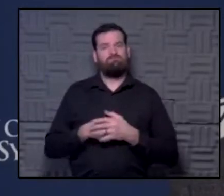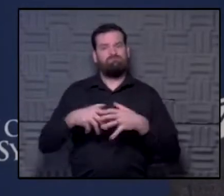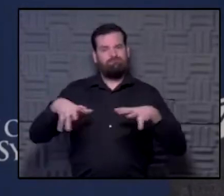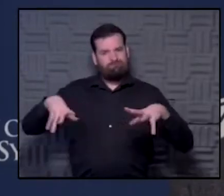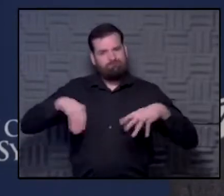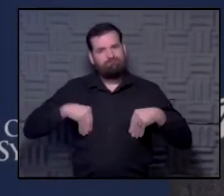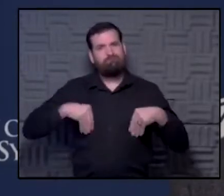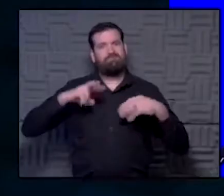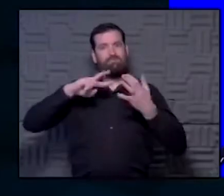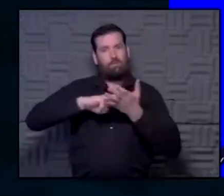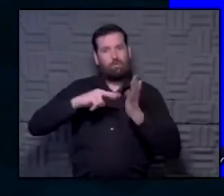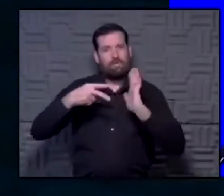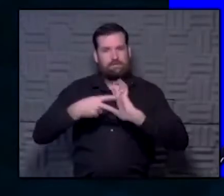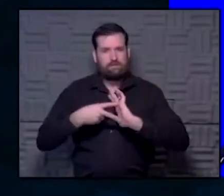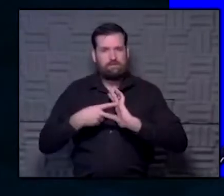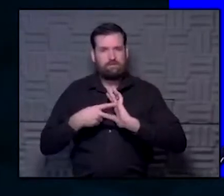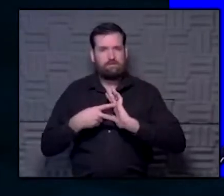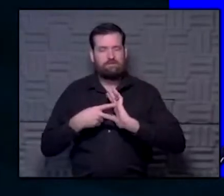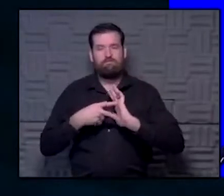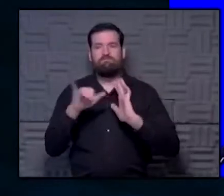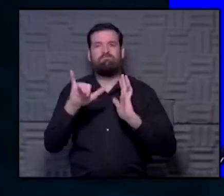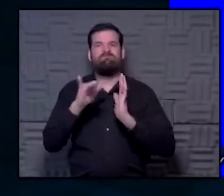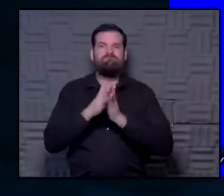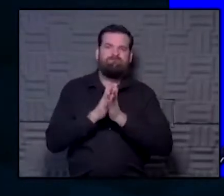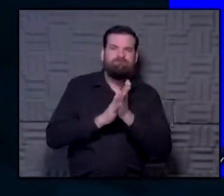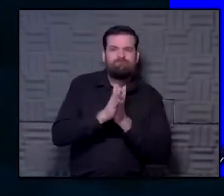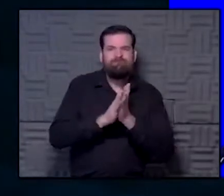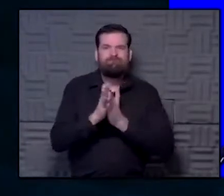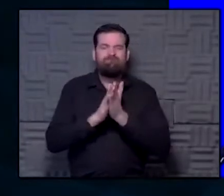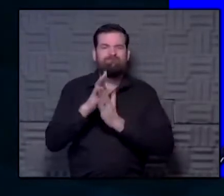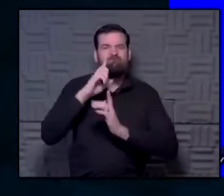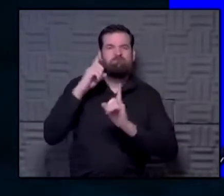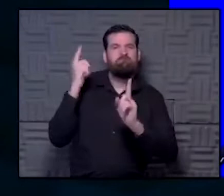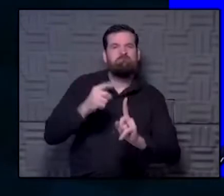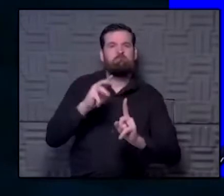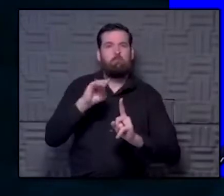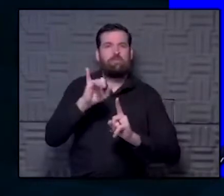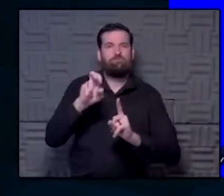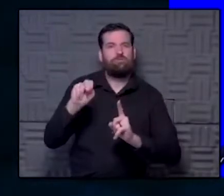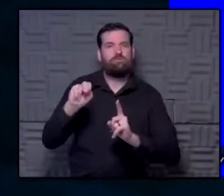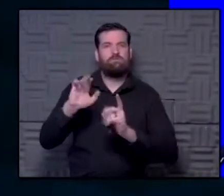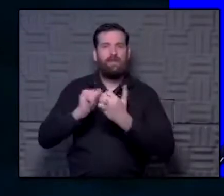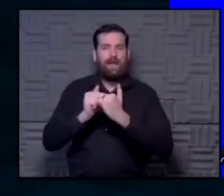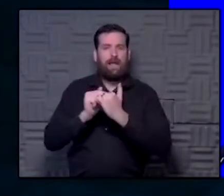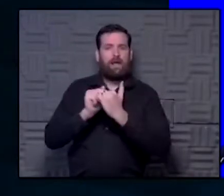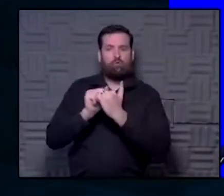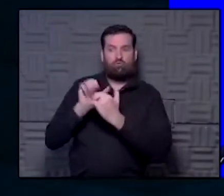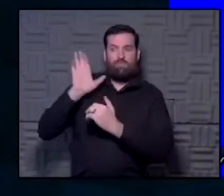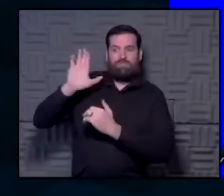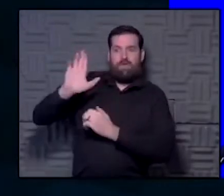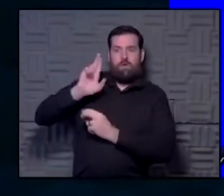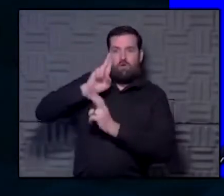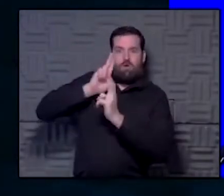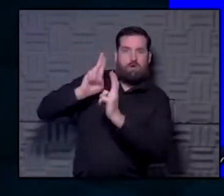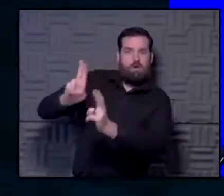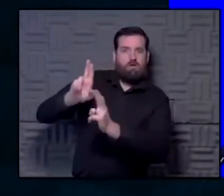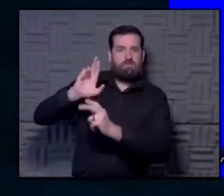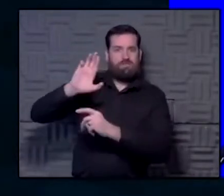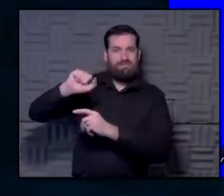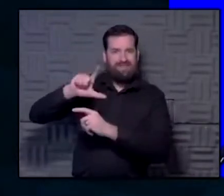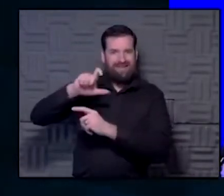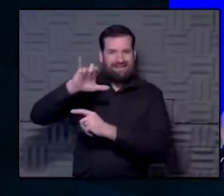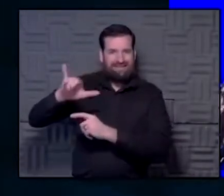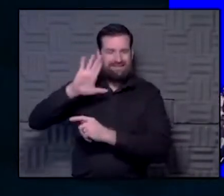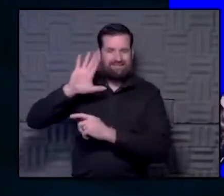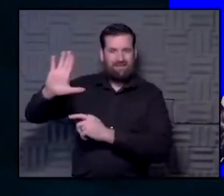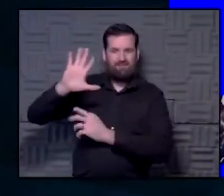and having almost a drive and a mission, some way to carry on and honor their legacy. That's